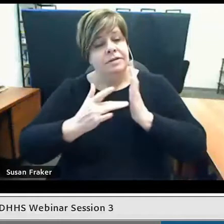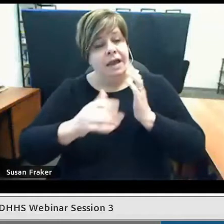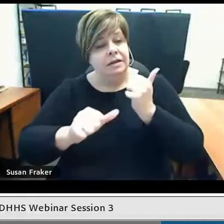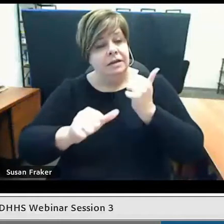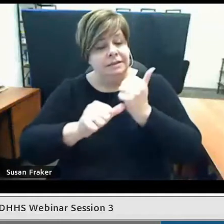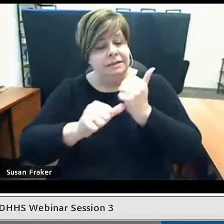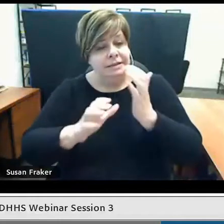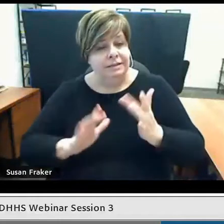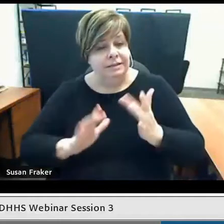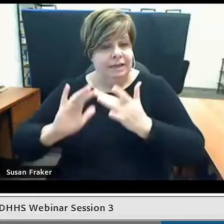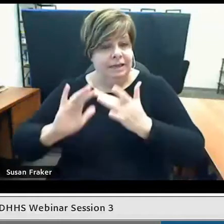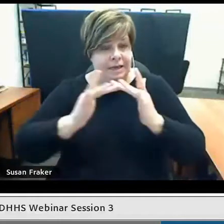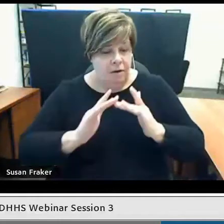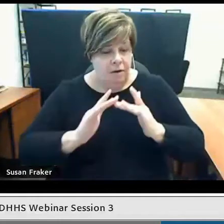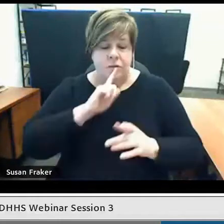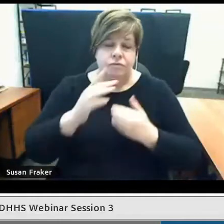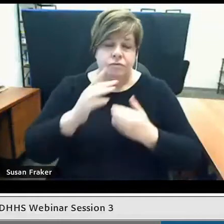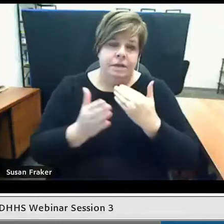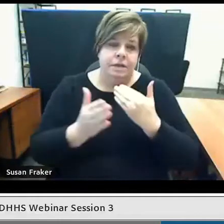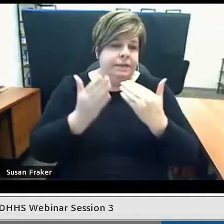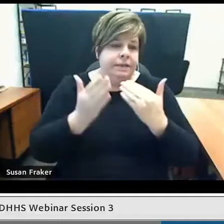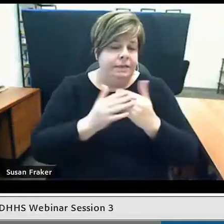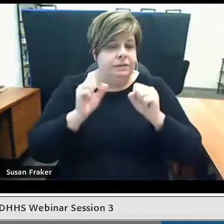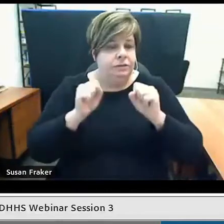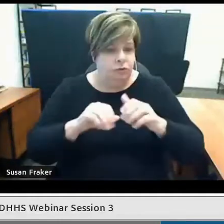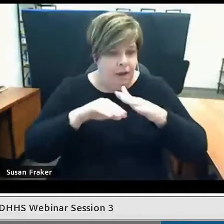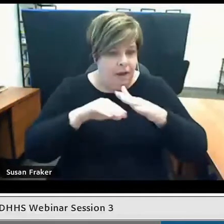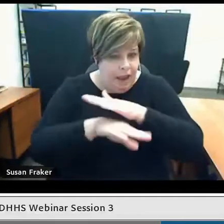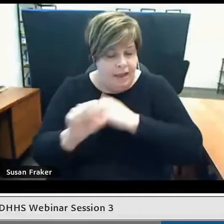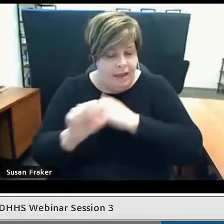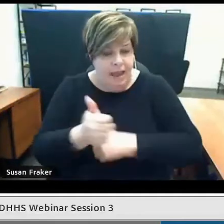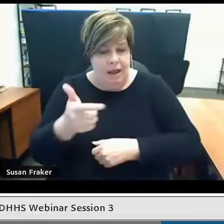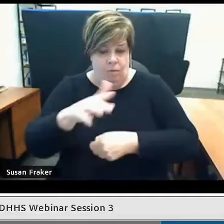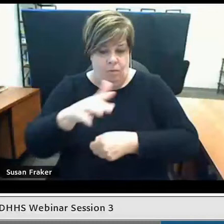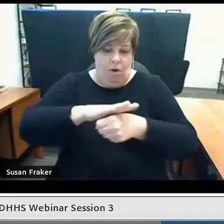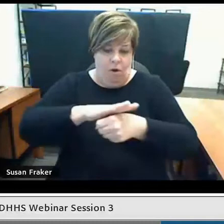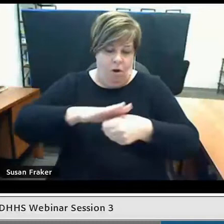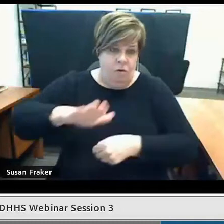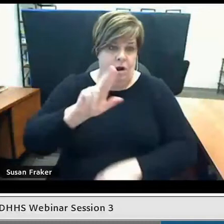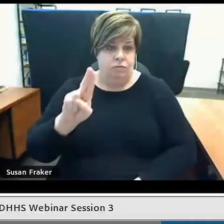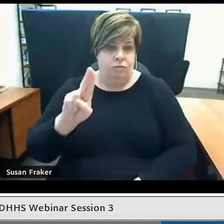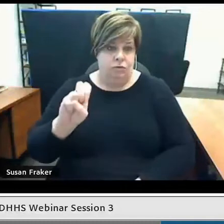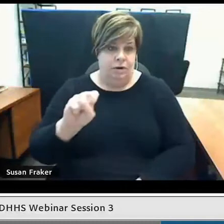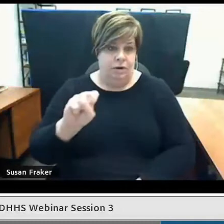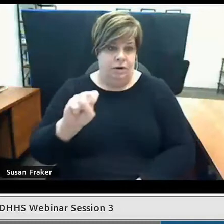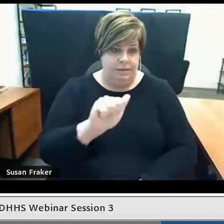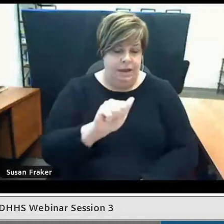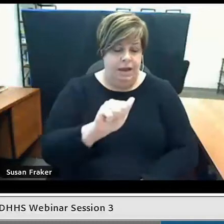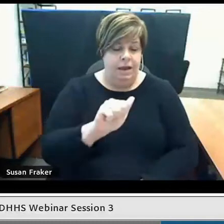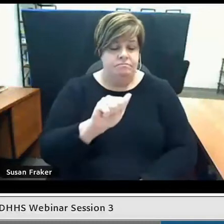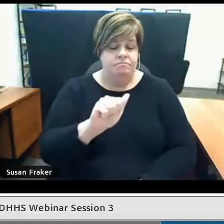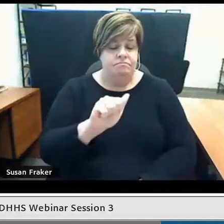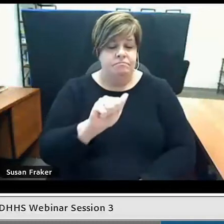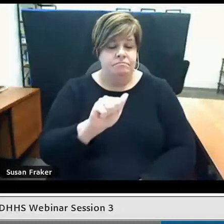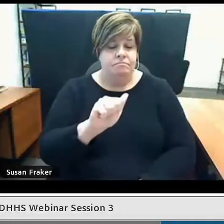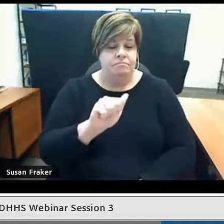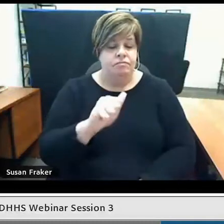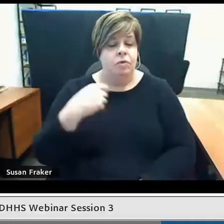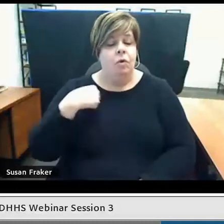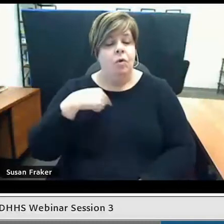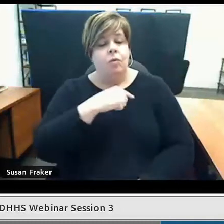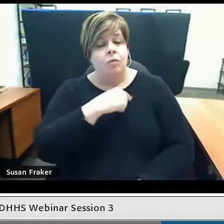is really easily accessible to anyone across the country. So what we do